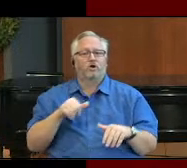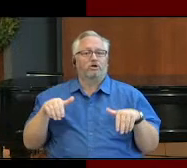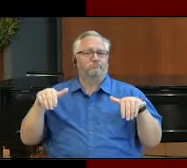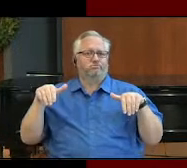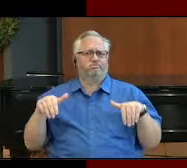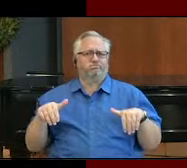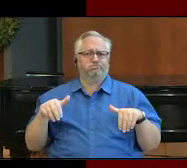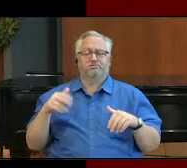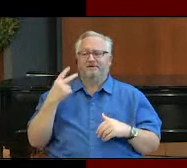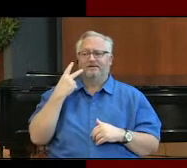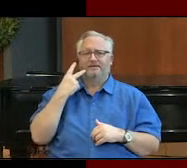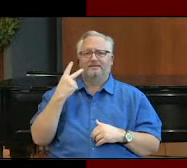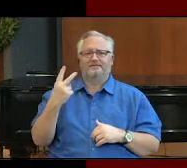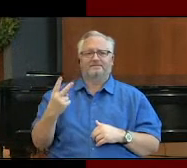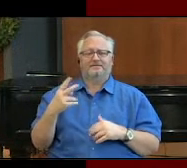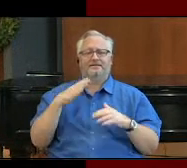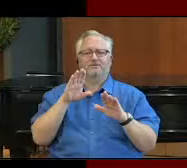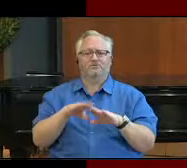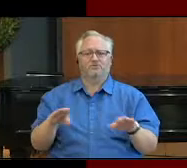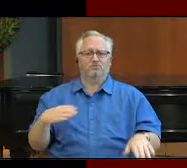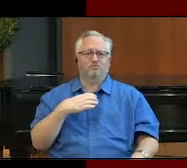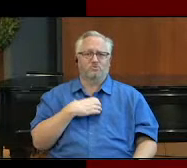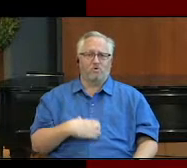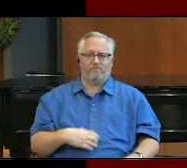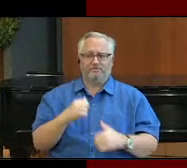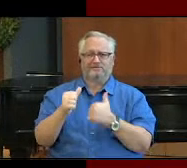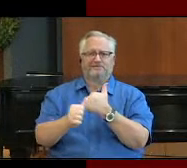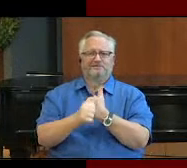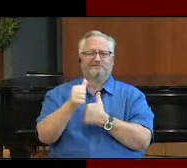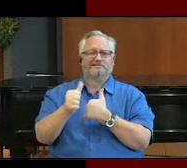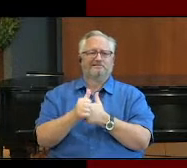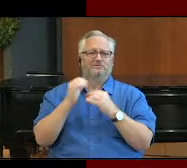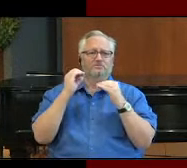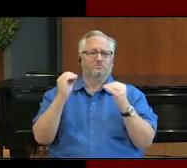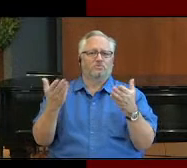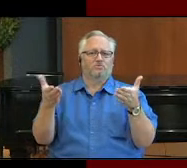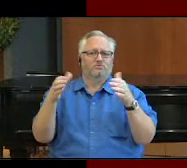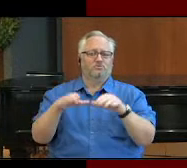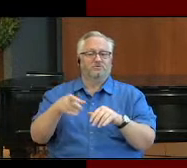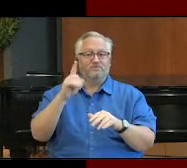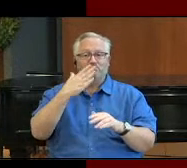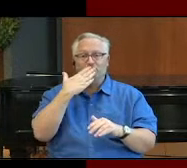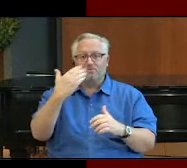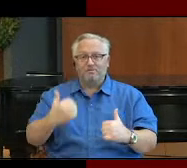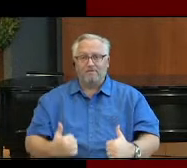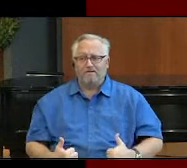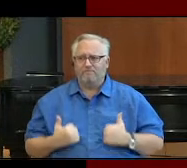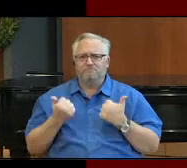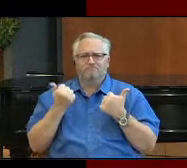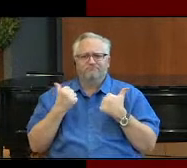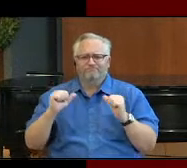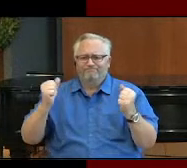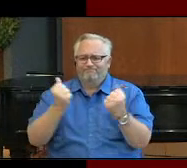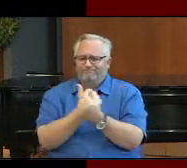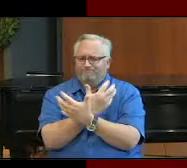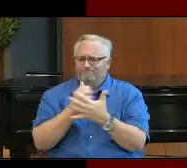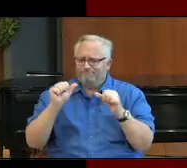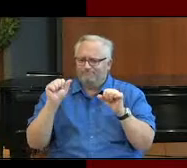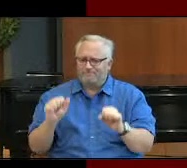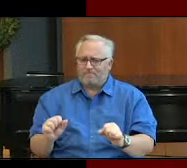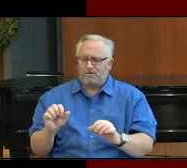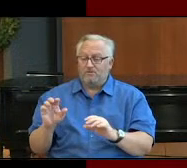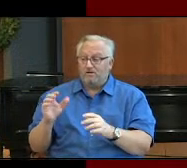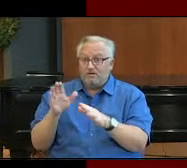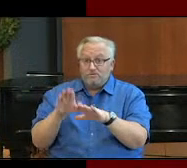children starving, in danger, without hope for a decent life, will do whatever they can to get their children to a safe